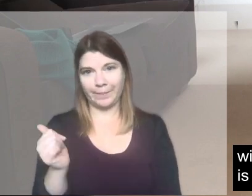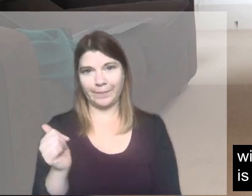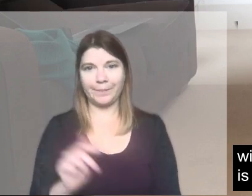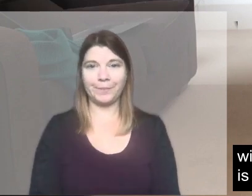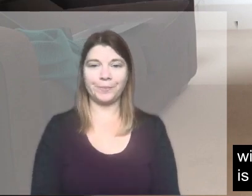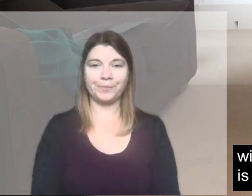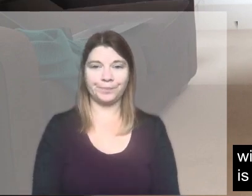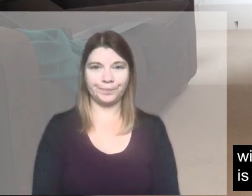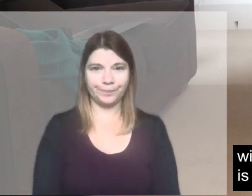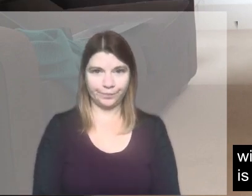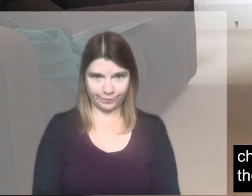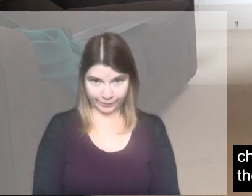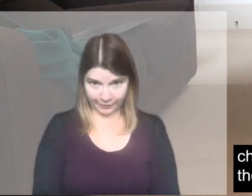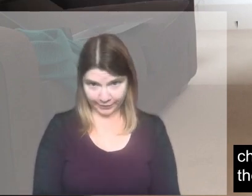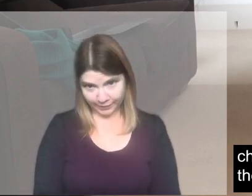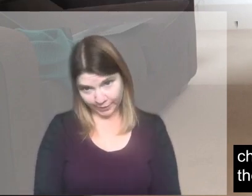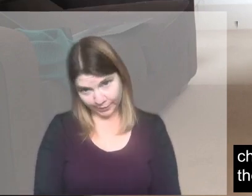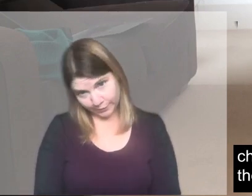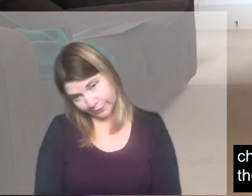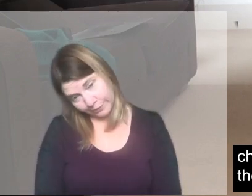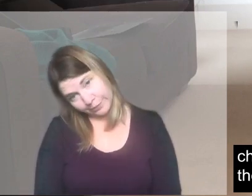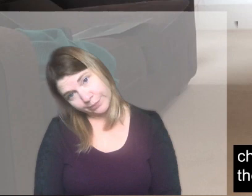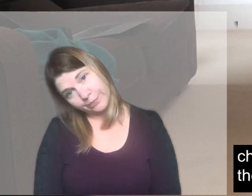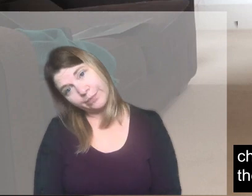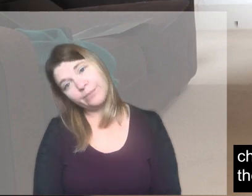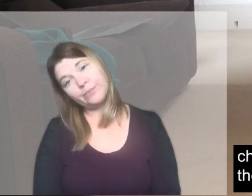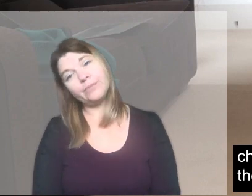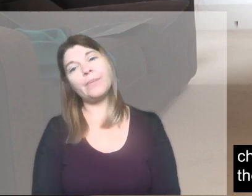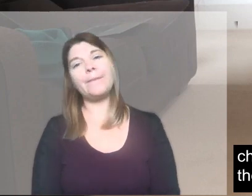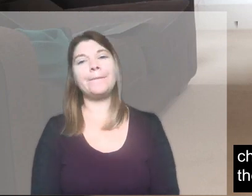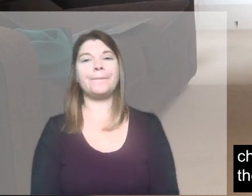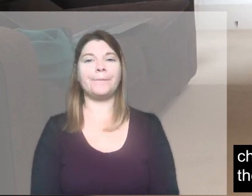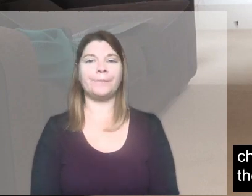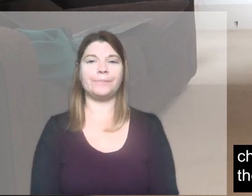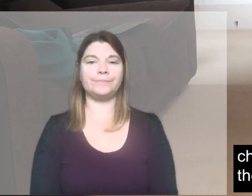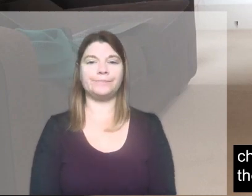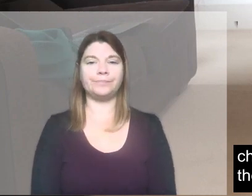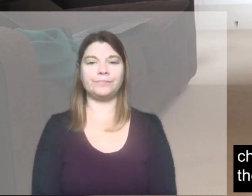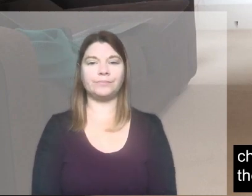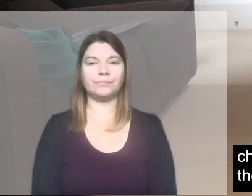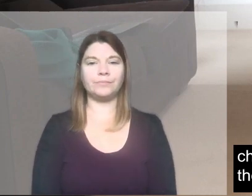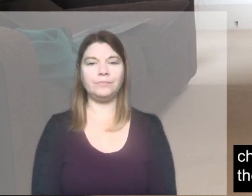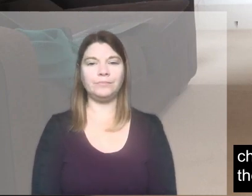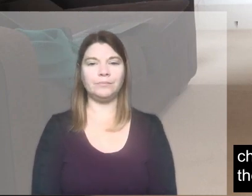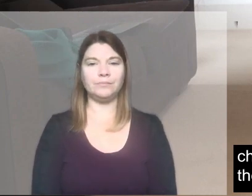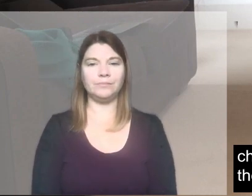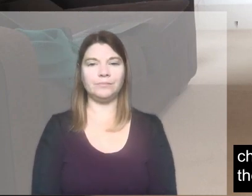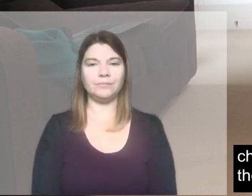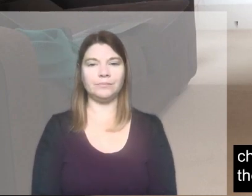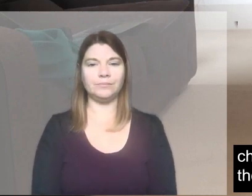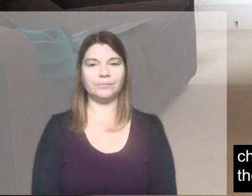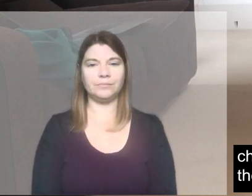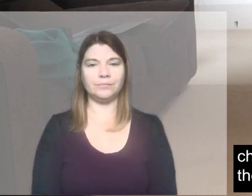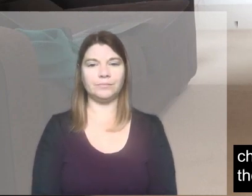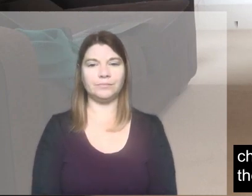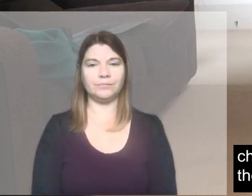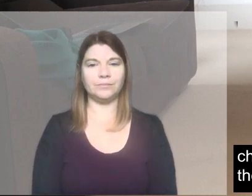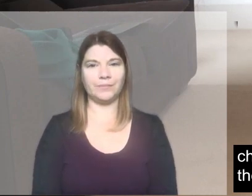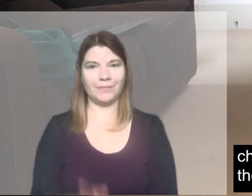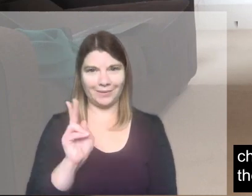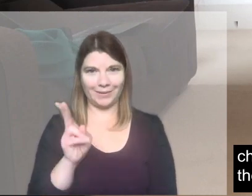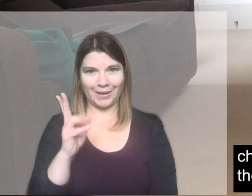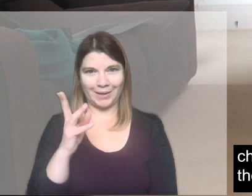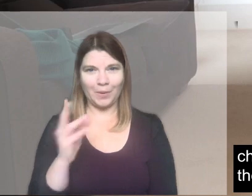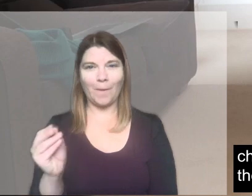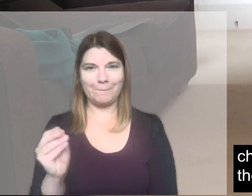shoulder, and then chin to chest, face down to the floor, and then right ear